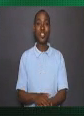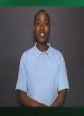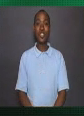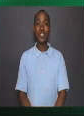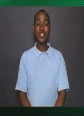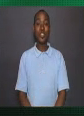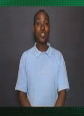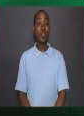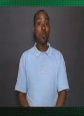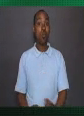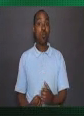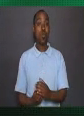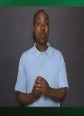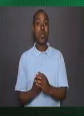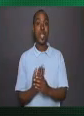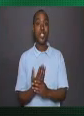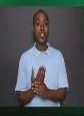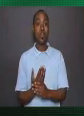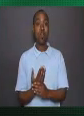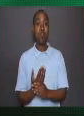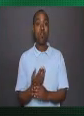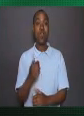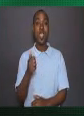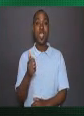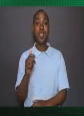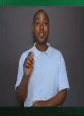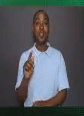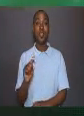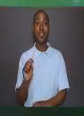the production of ATP.